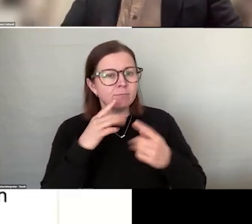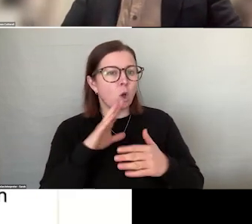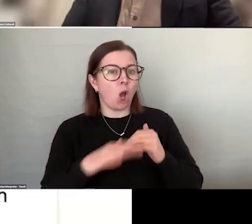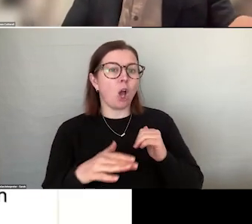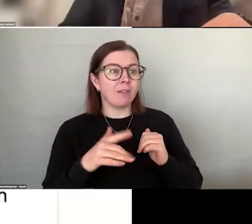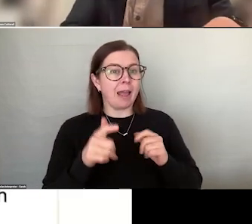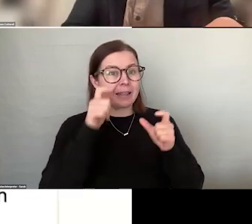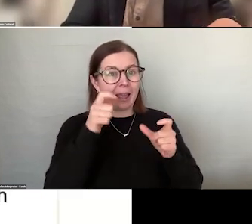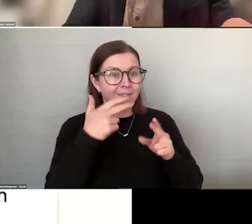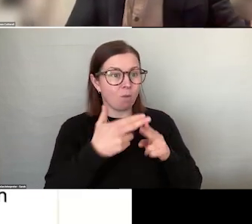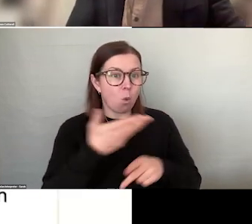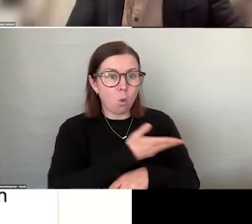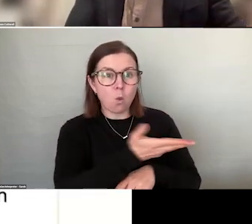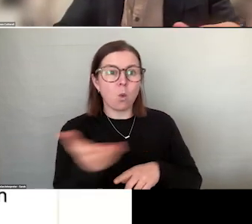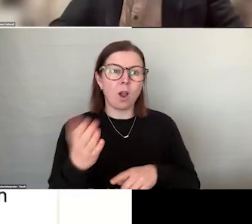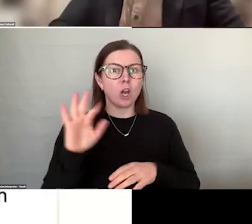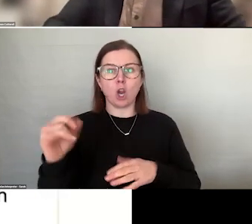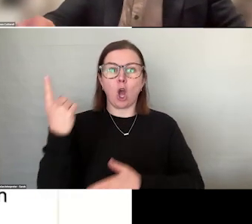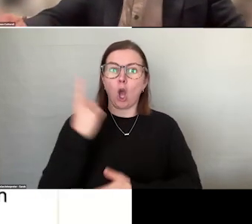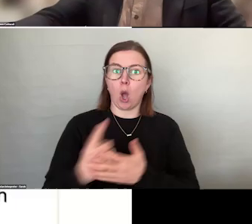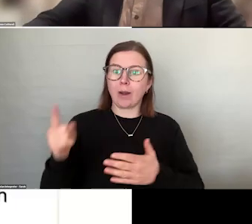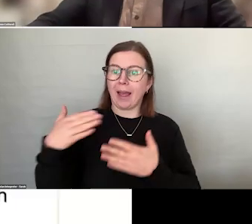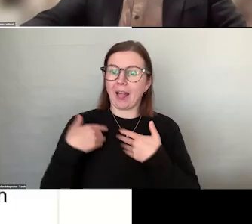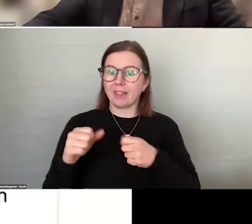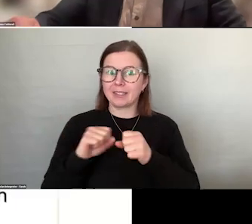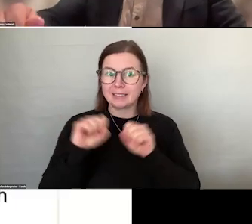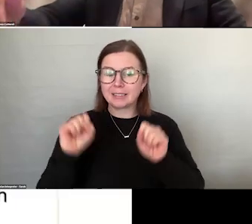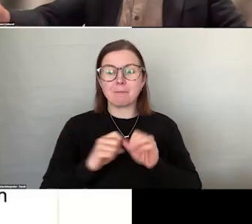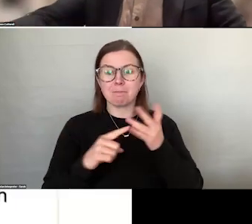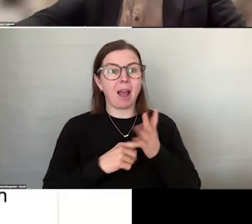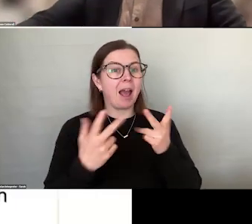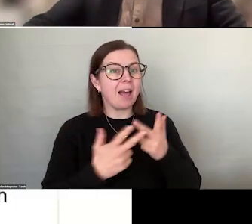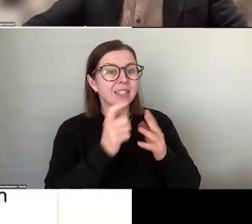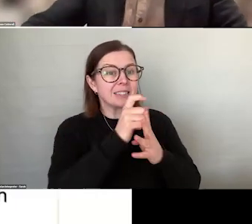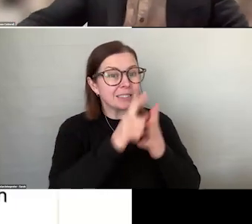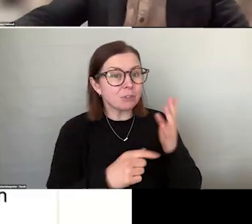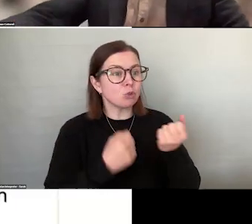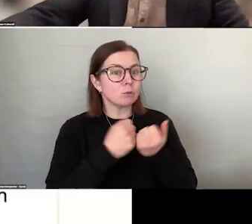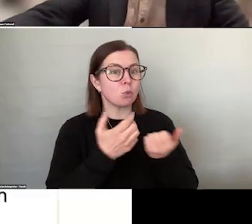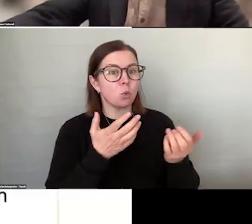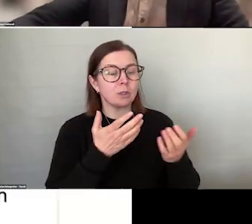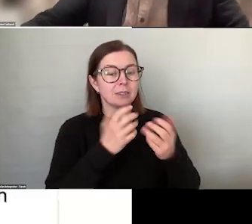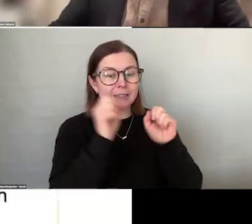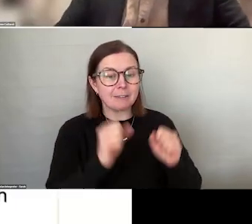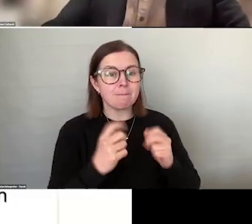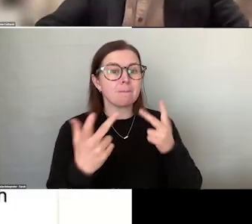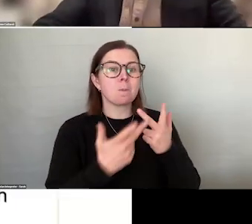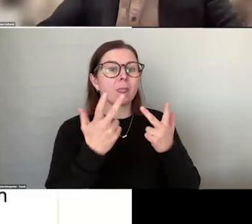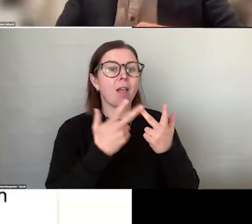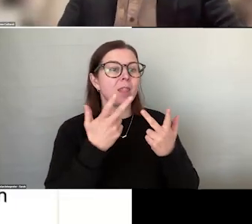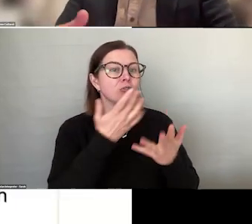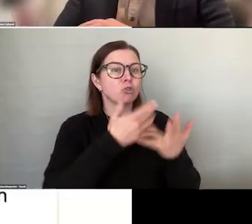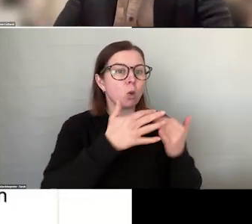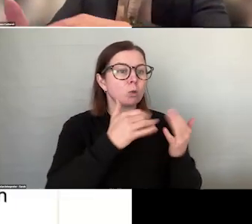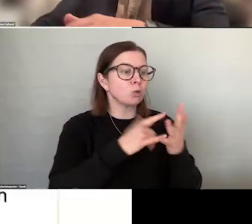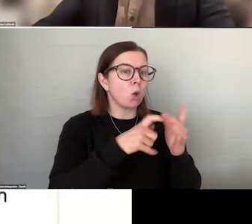across the spectrum, not just in the health system, but in the disability support system, in other social determinants